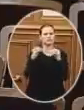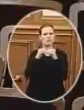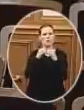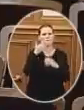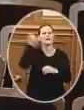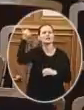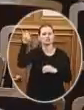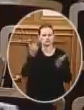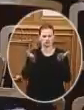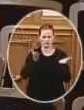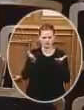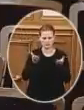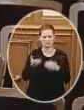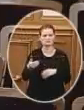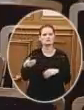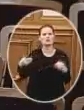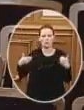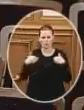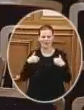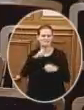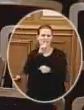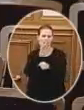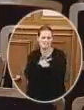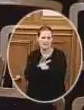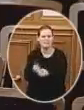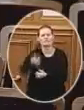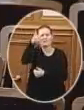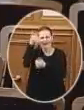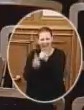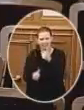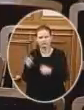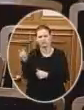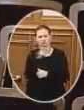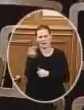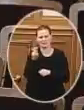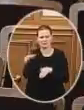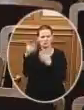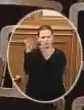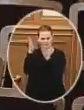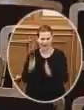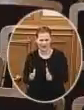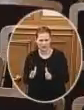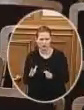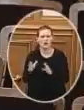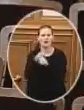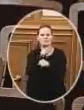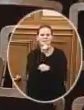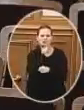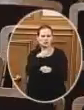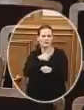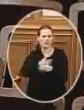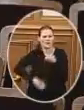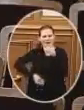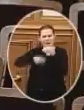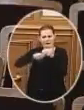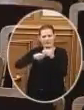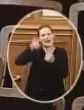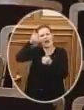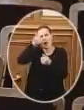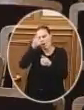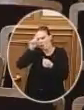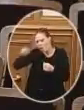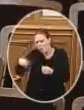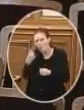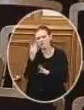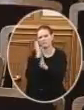a commitment from every transit provider to make sure that the accessibility provision is within every bus that's augmented. We're not using buses that don't have